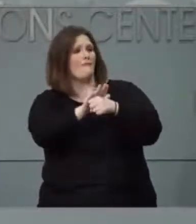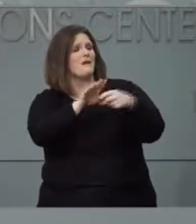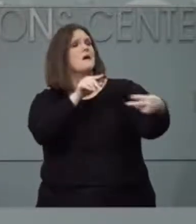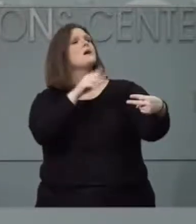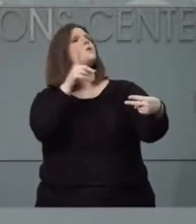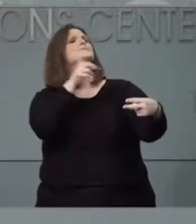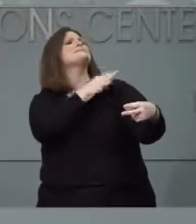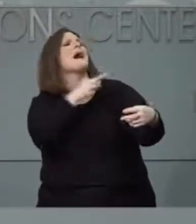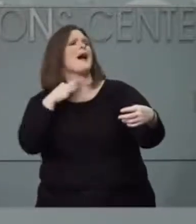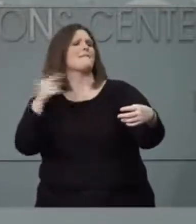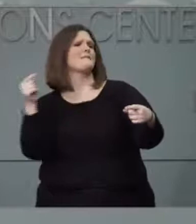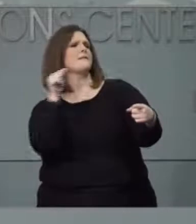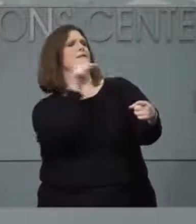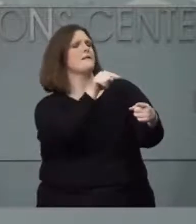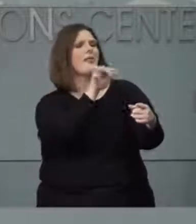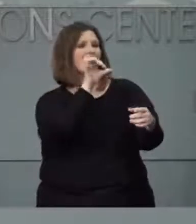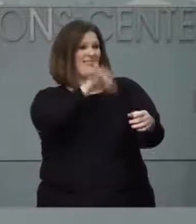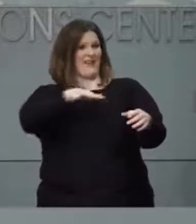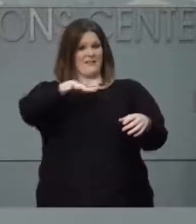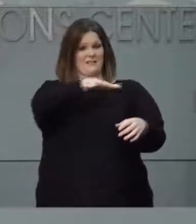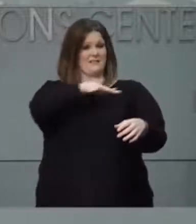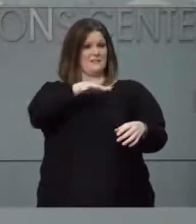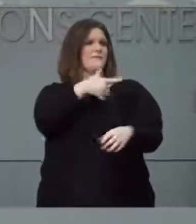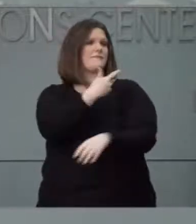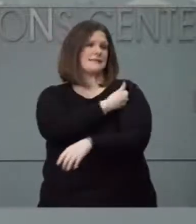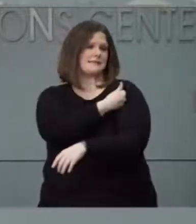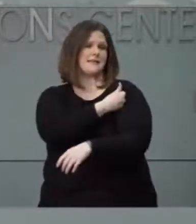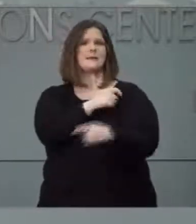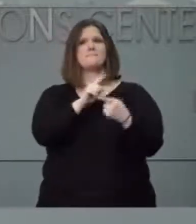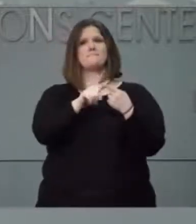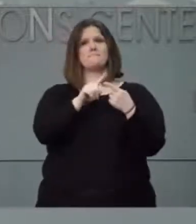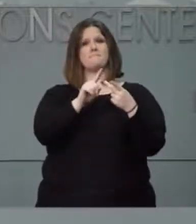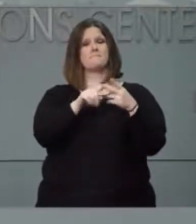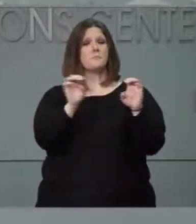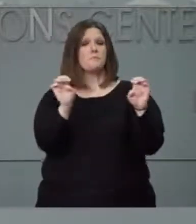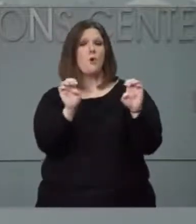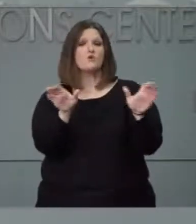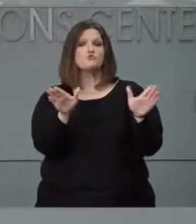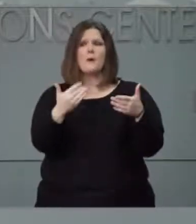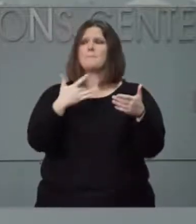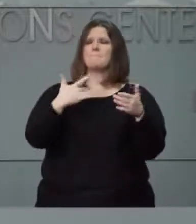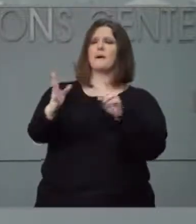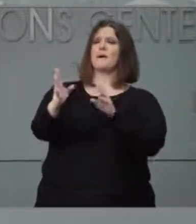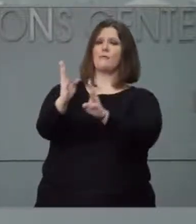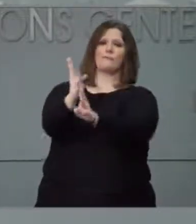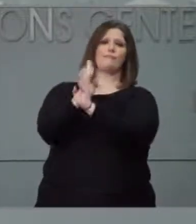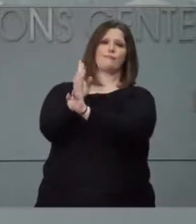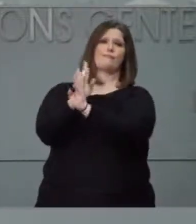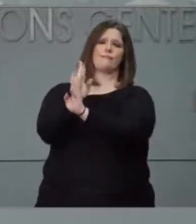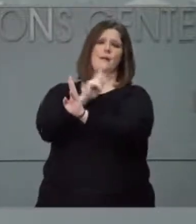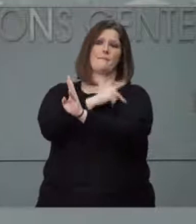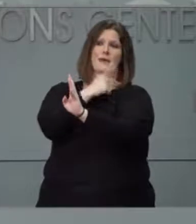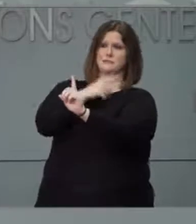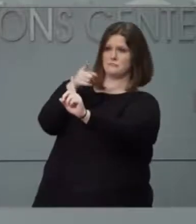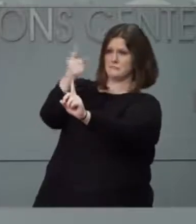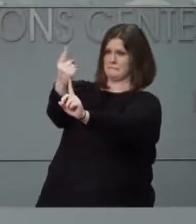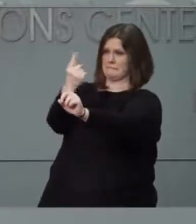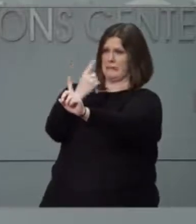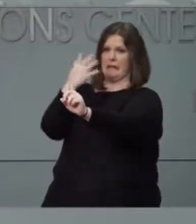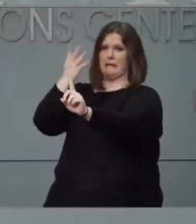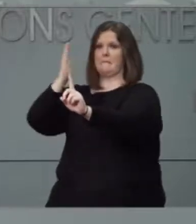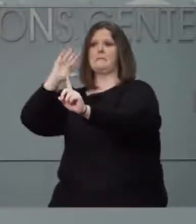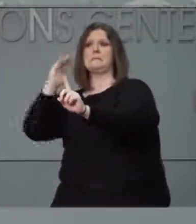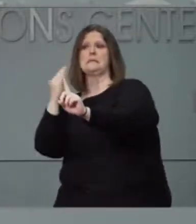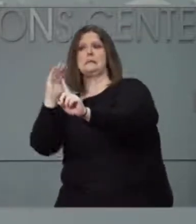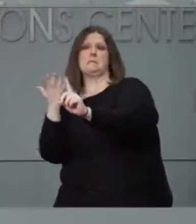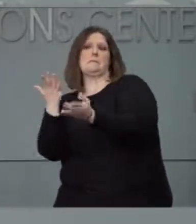staff, folks who are in the emergency room, who are taking care of patients where they don't know if they have COVID or not, but have